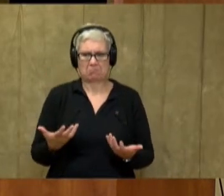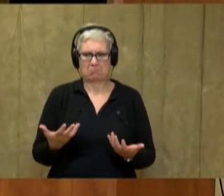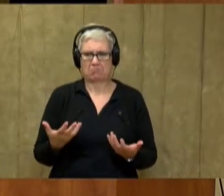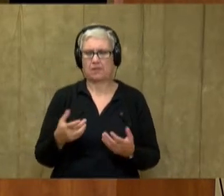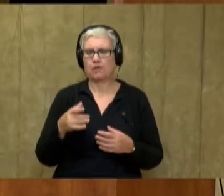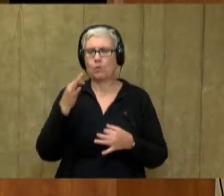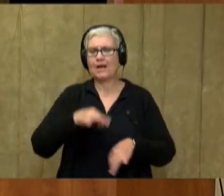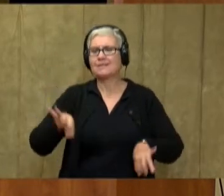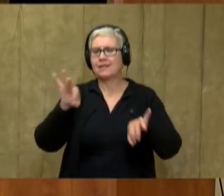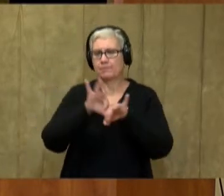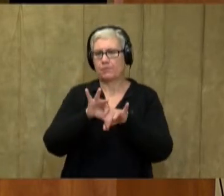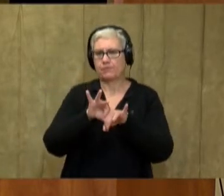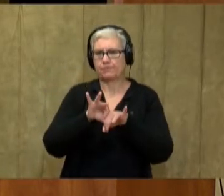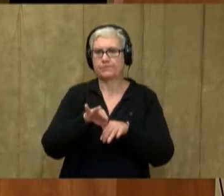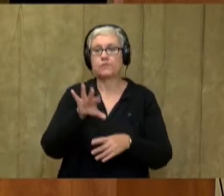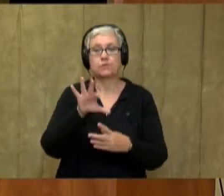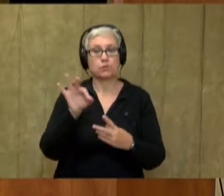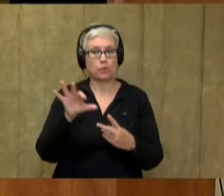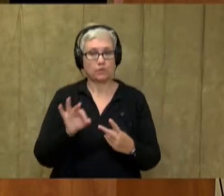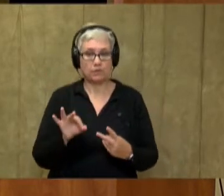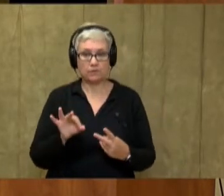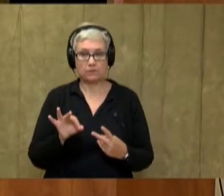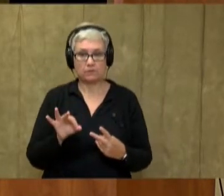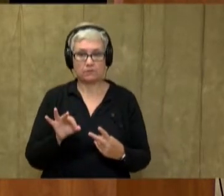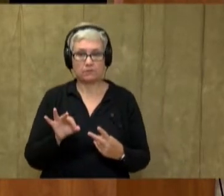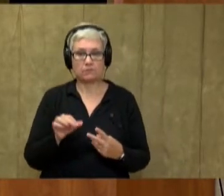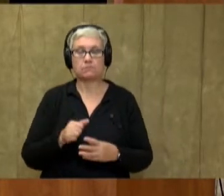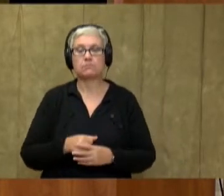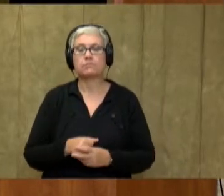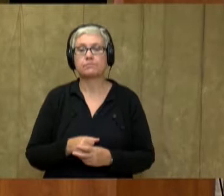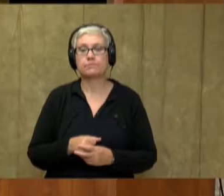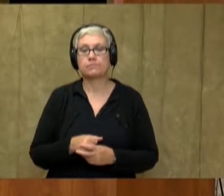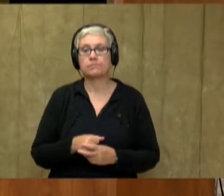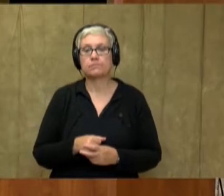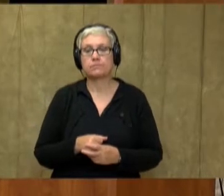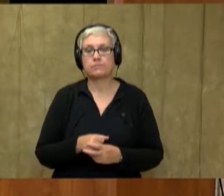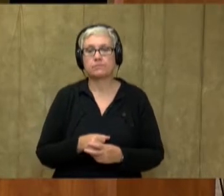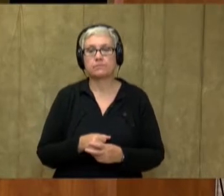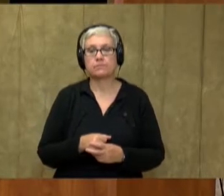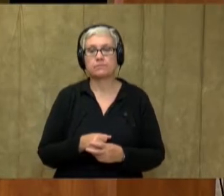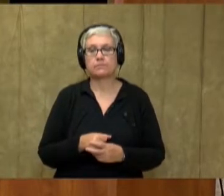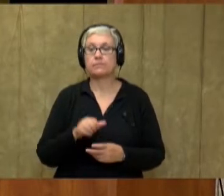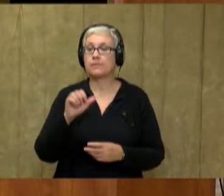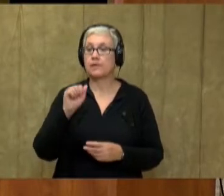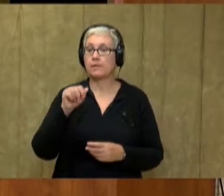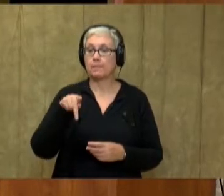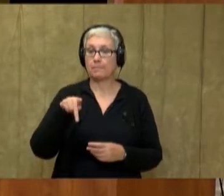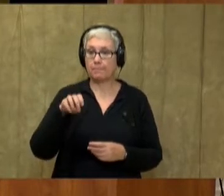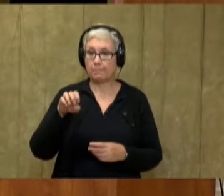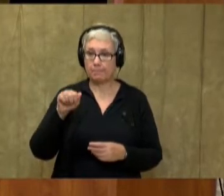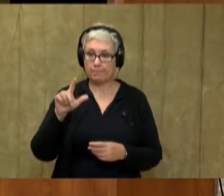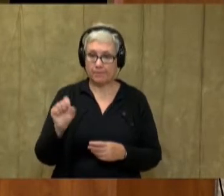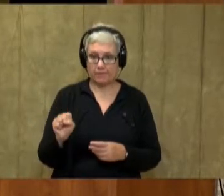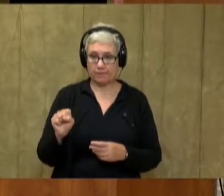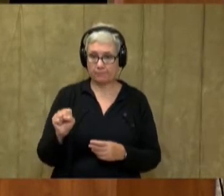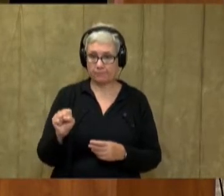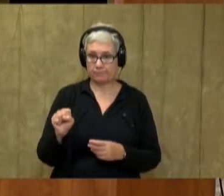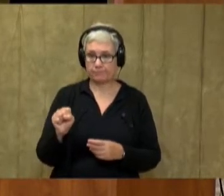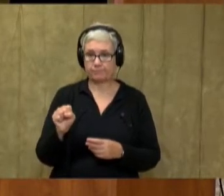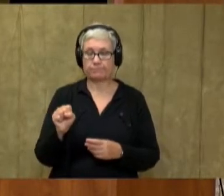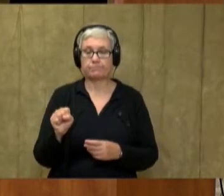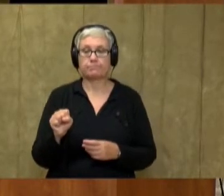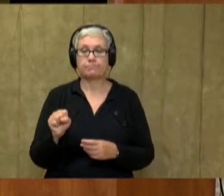now? Choices. Again, what rhetorical choices will you make? How will you make that connection with that peel? Will it